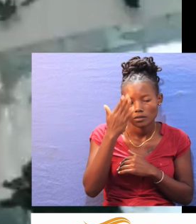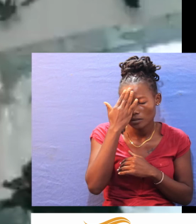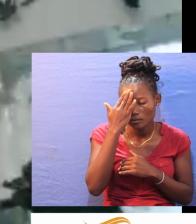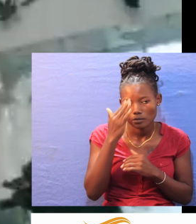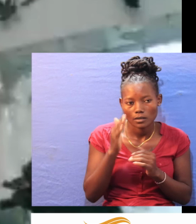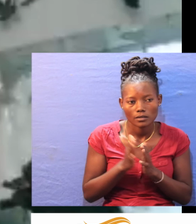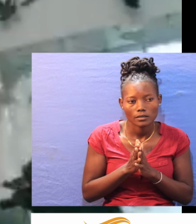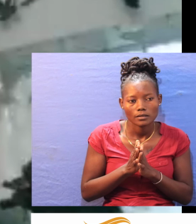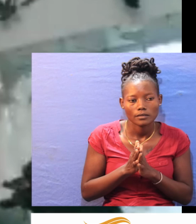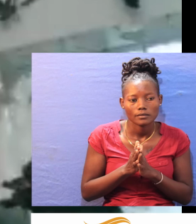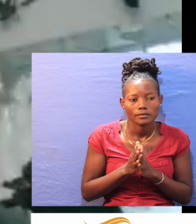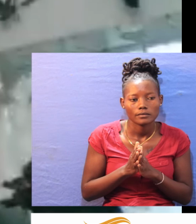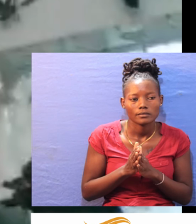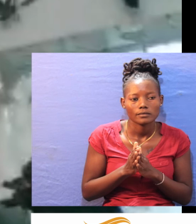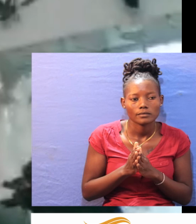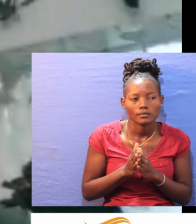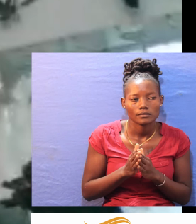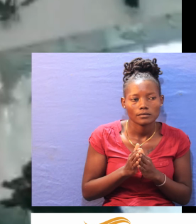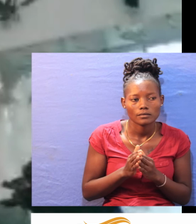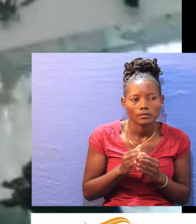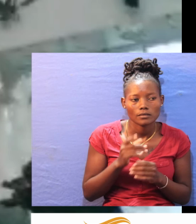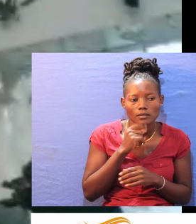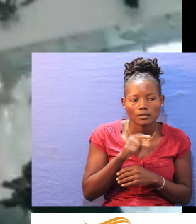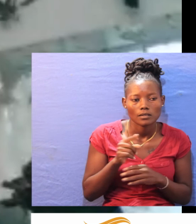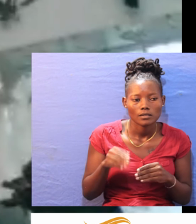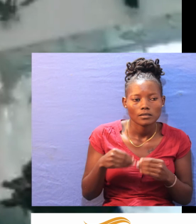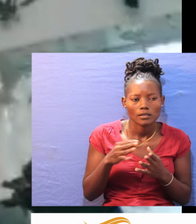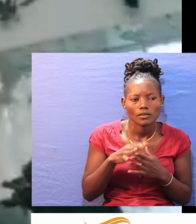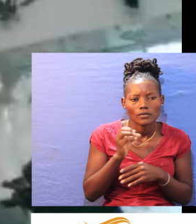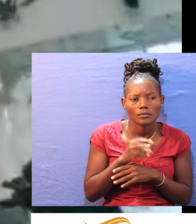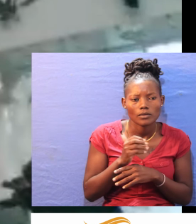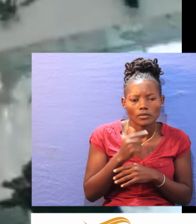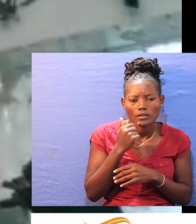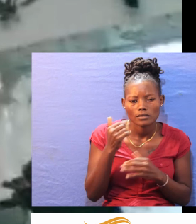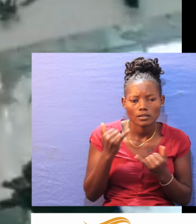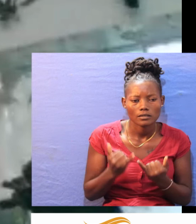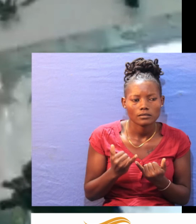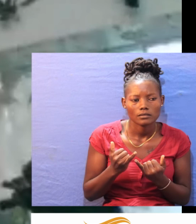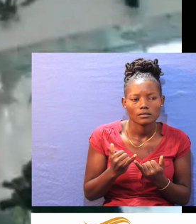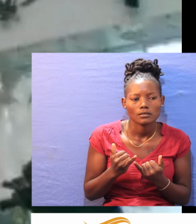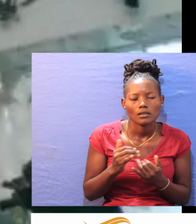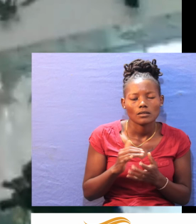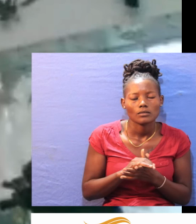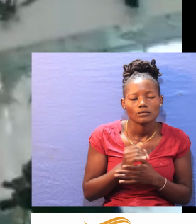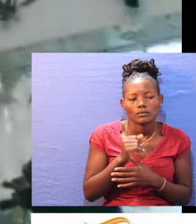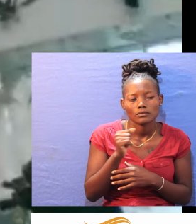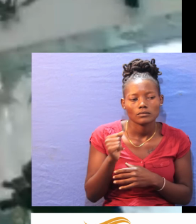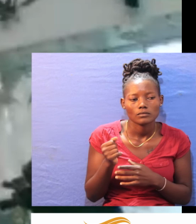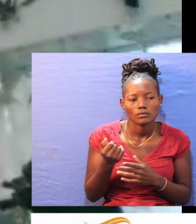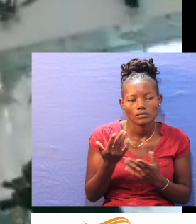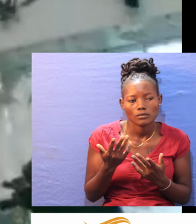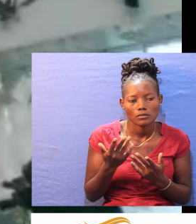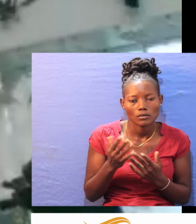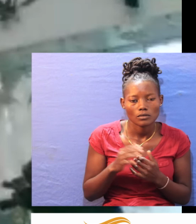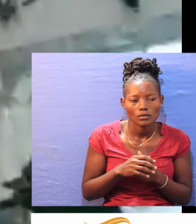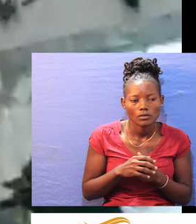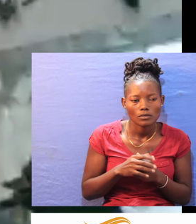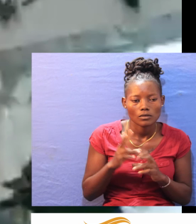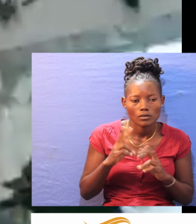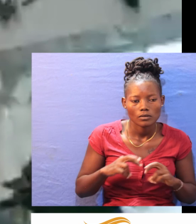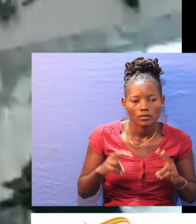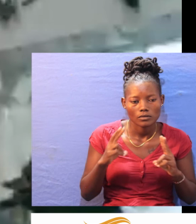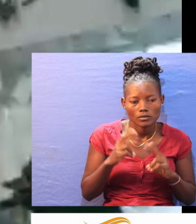And he's giving me advice. He said, now, if your committee gets you off your topic of your research, he said, you